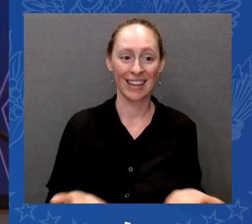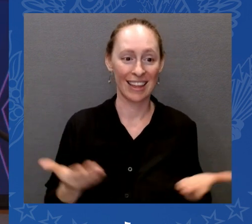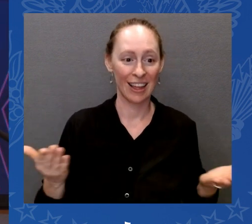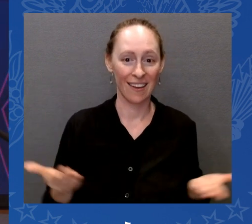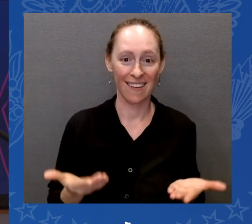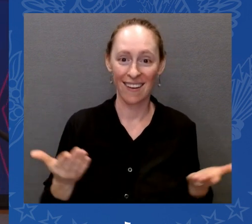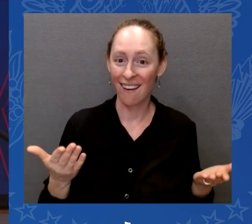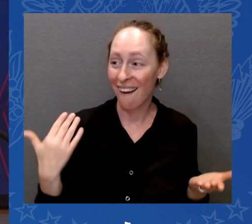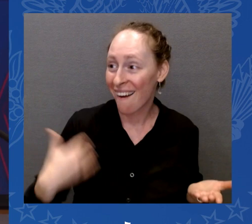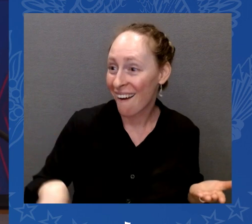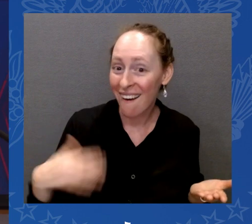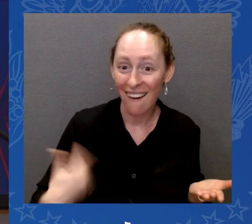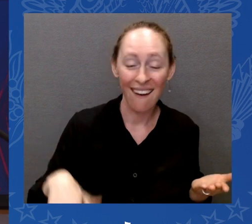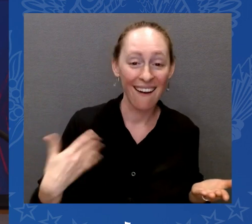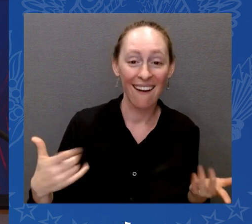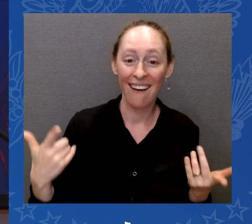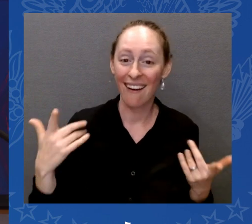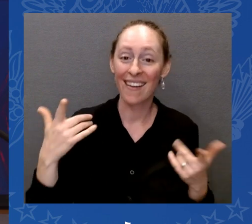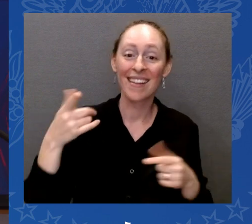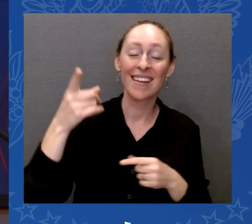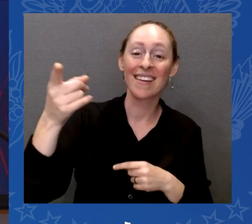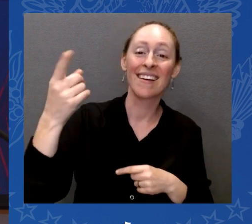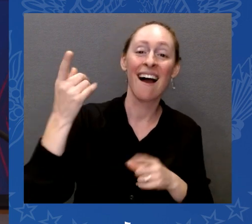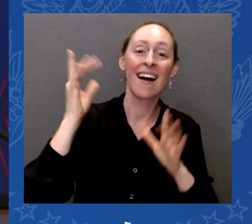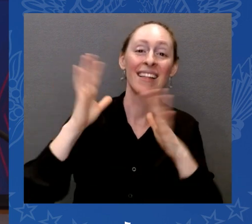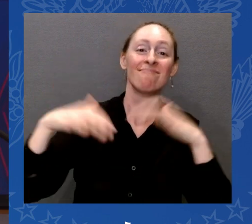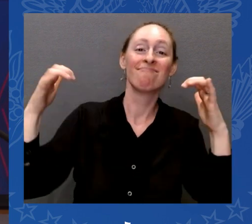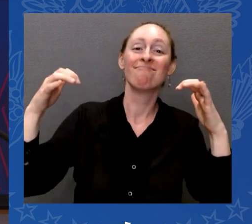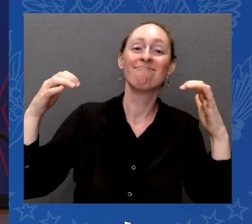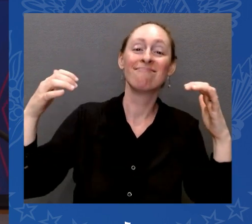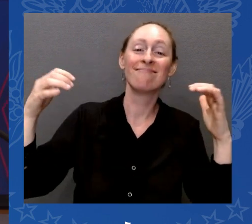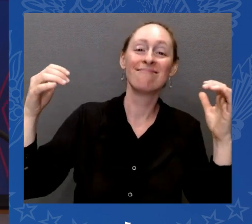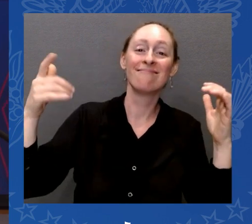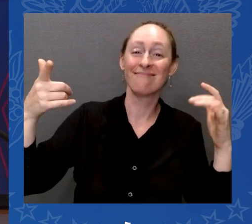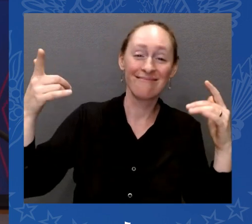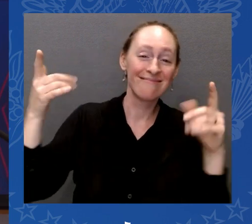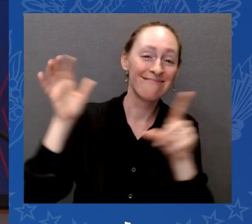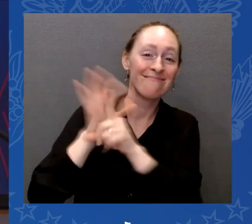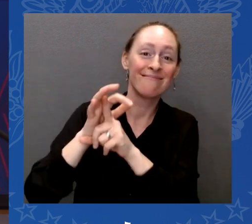where Cuse is going to beat Notre Dame this week.